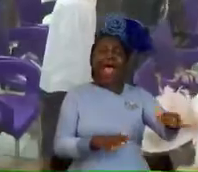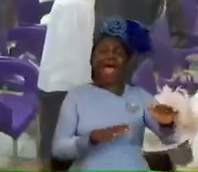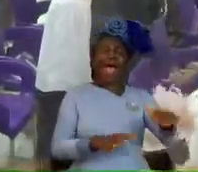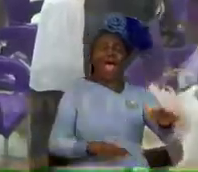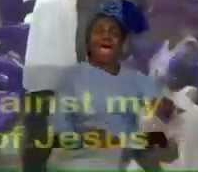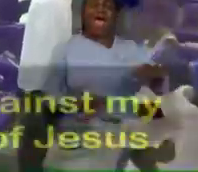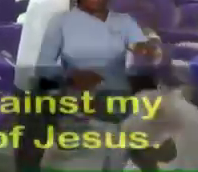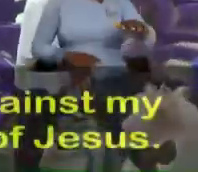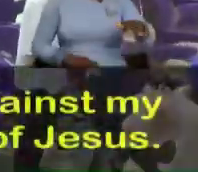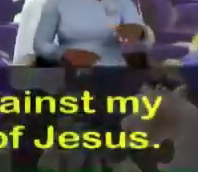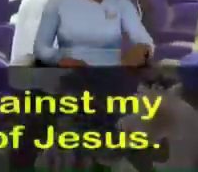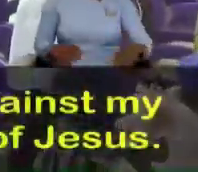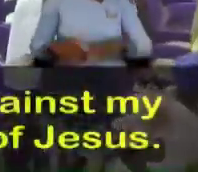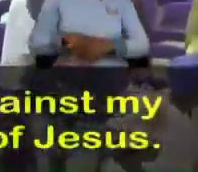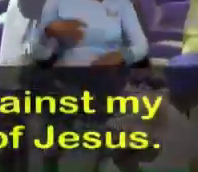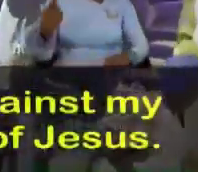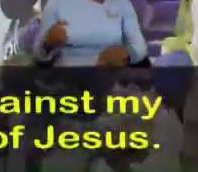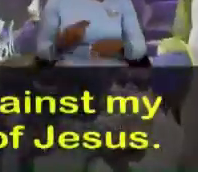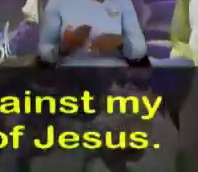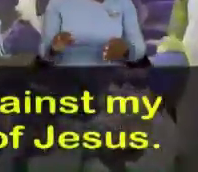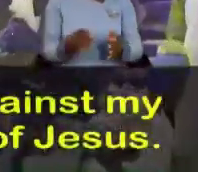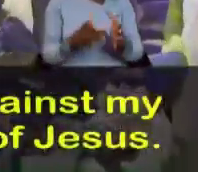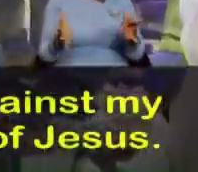the name of Jesus.